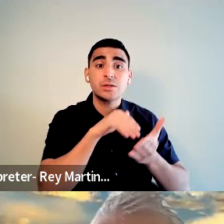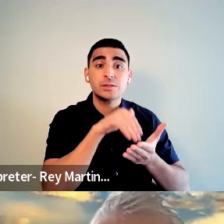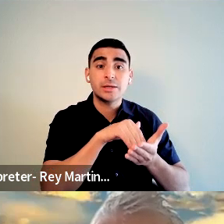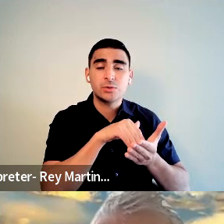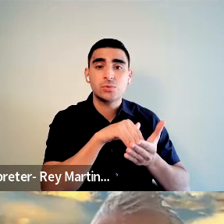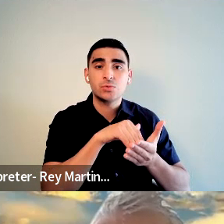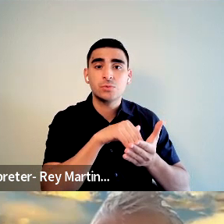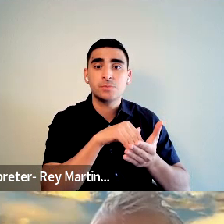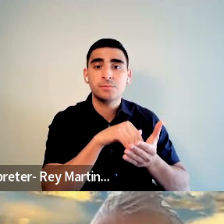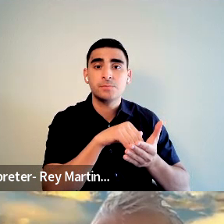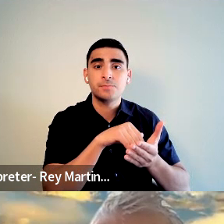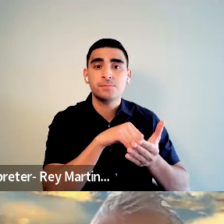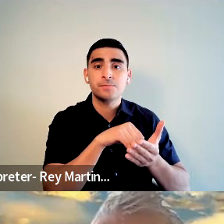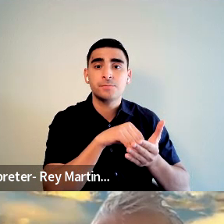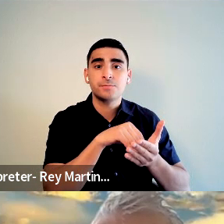be,